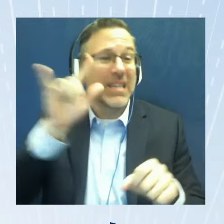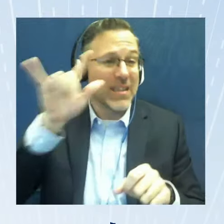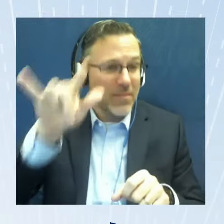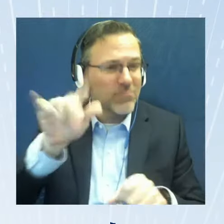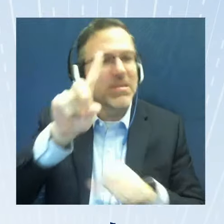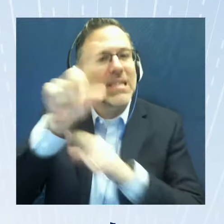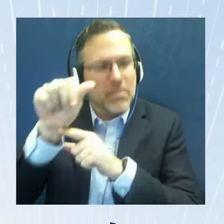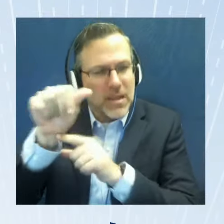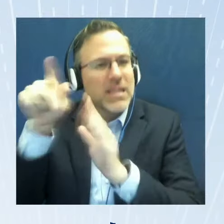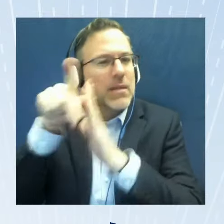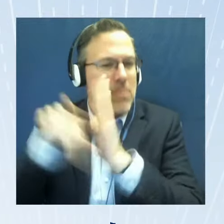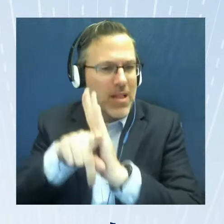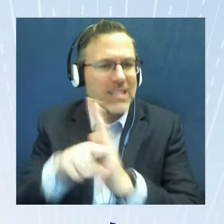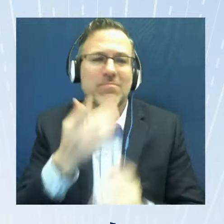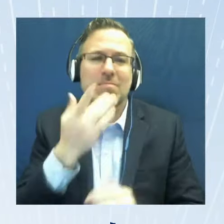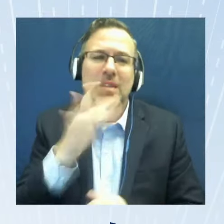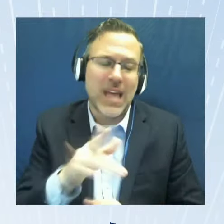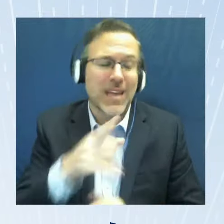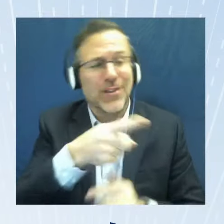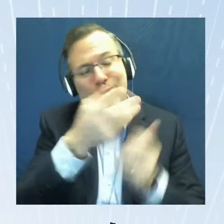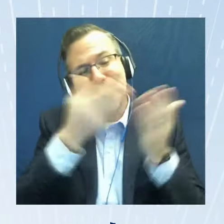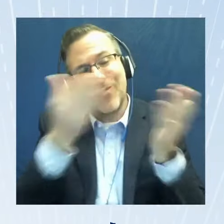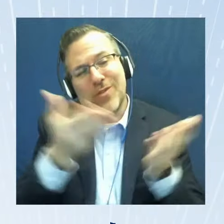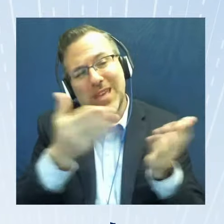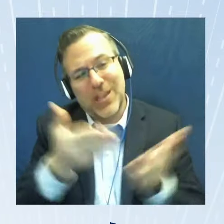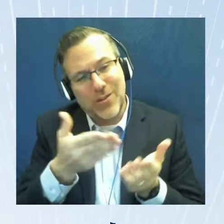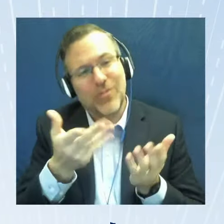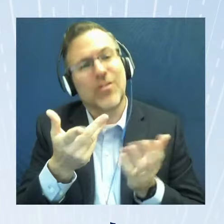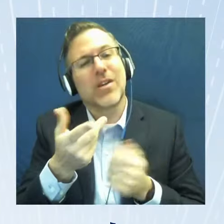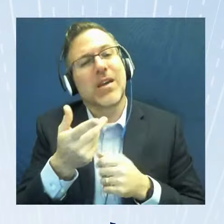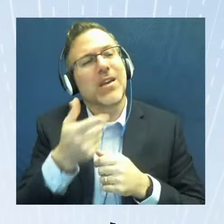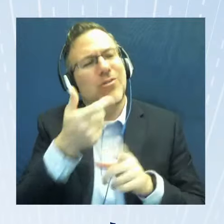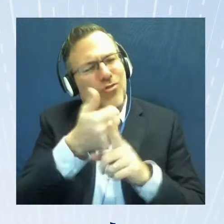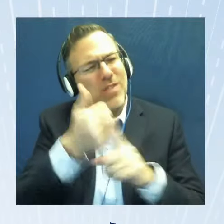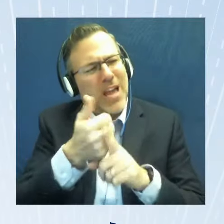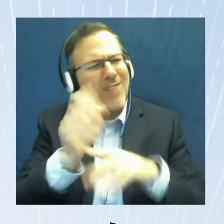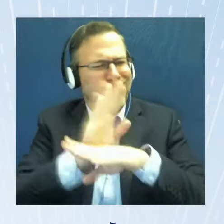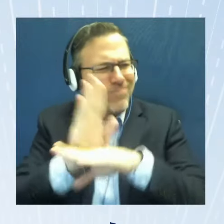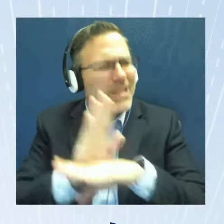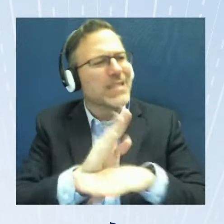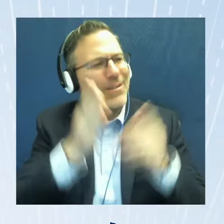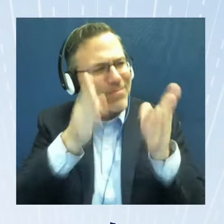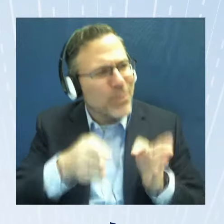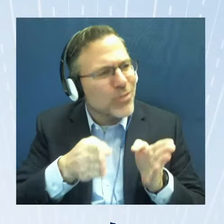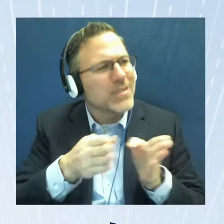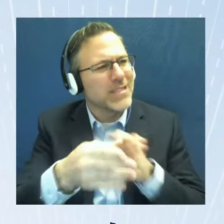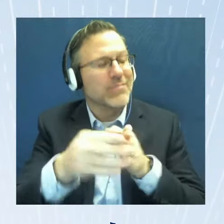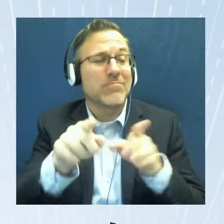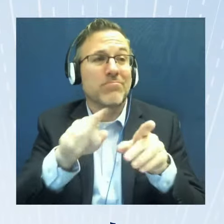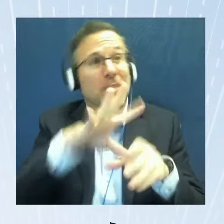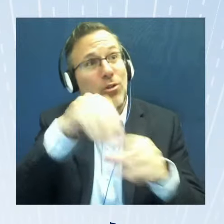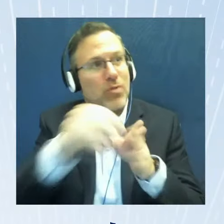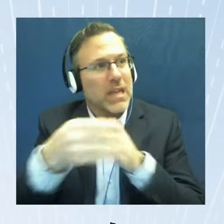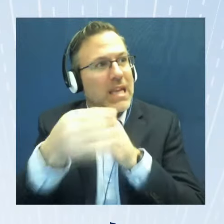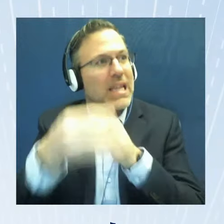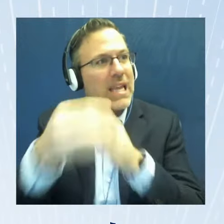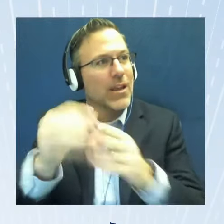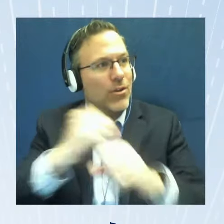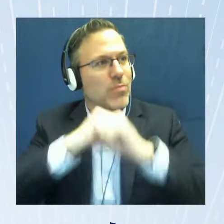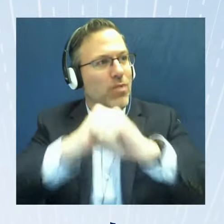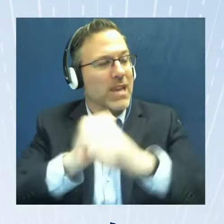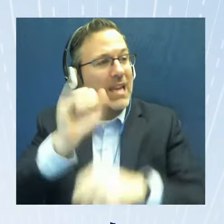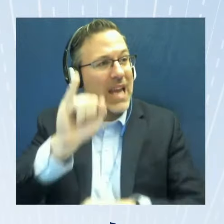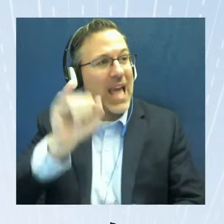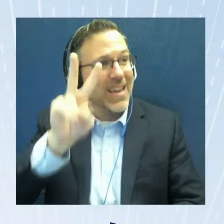and safety. We're so lucky to have you here, especially as you're doing a lot of other important work, including leading the charge on protecting the right to IVF in this country.